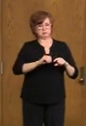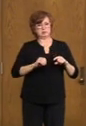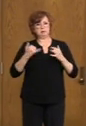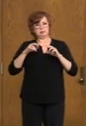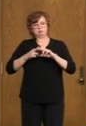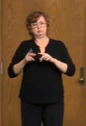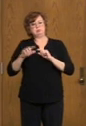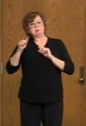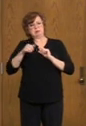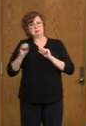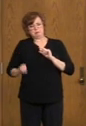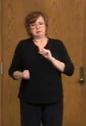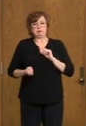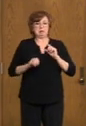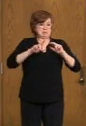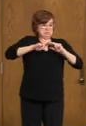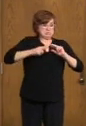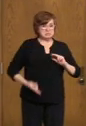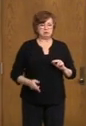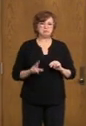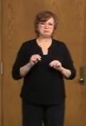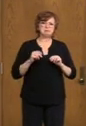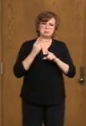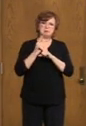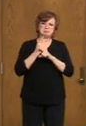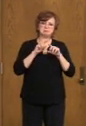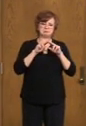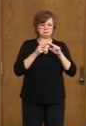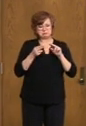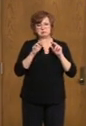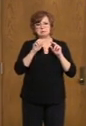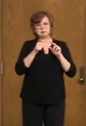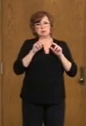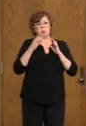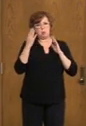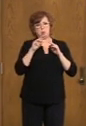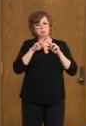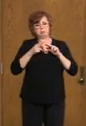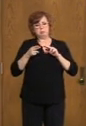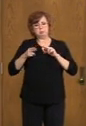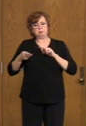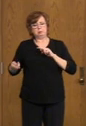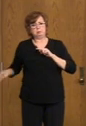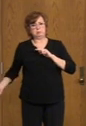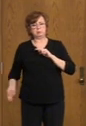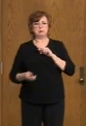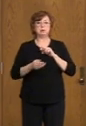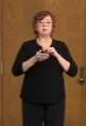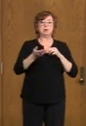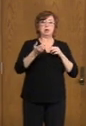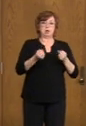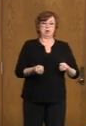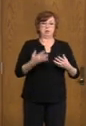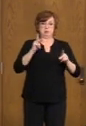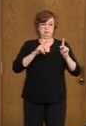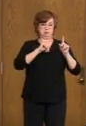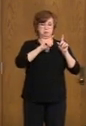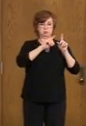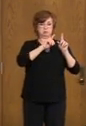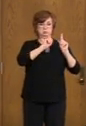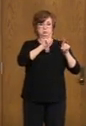direction. And also very important, our daily testing rate in Saskatchewan has increased from 220 per 100,000